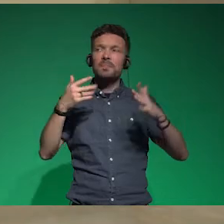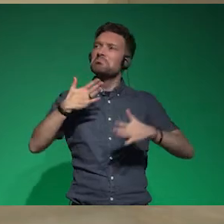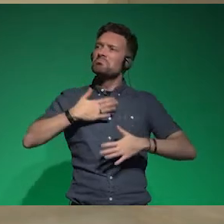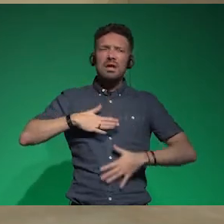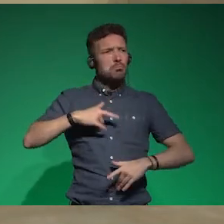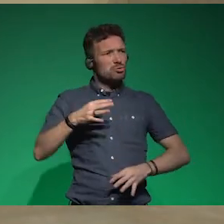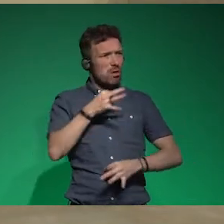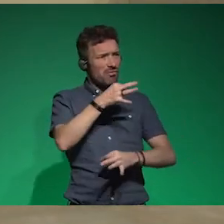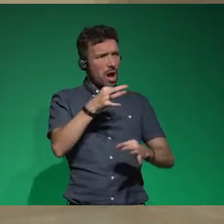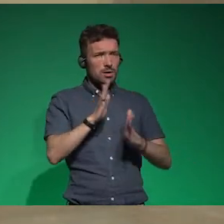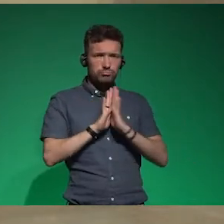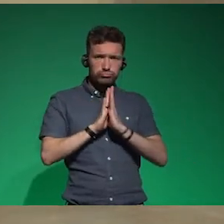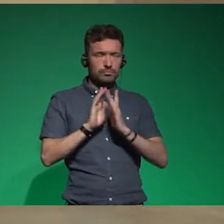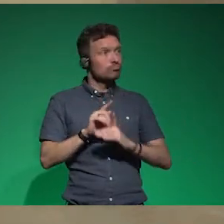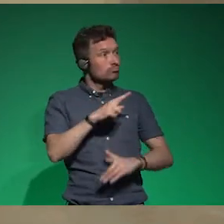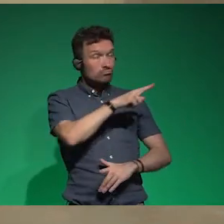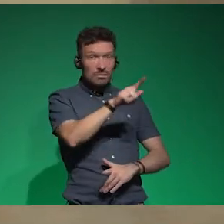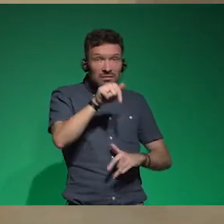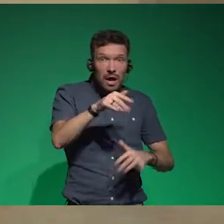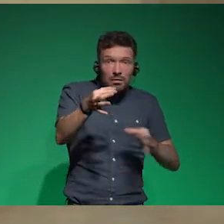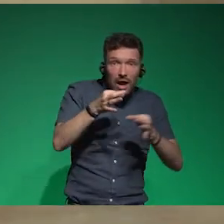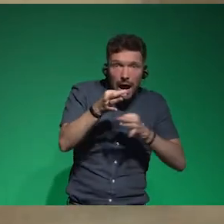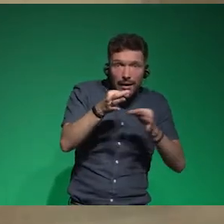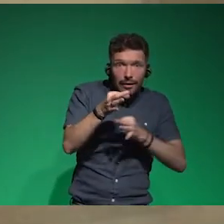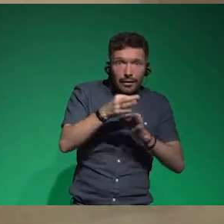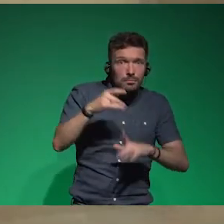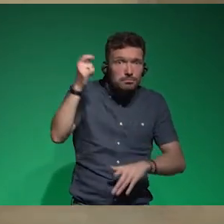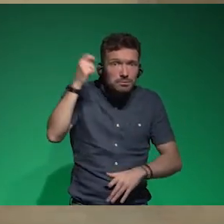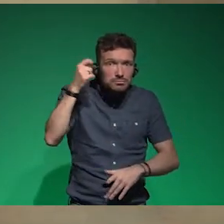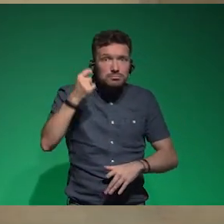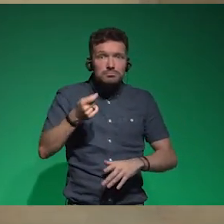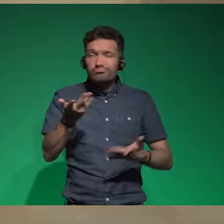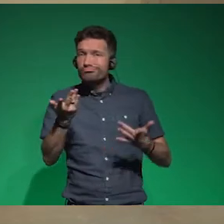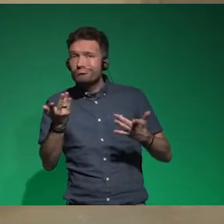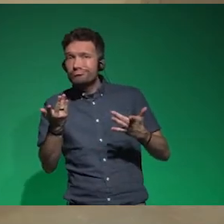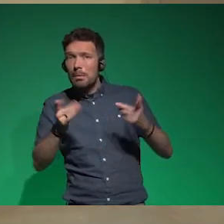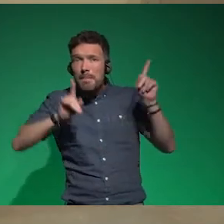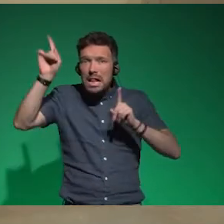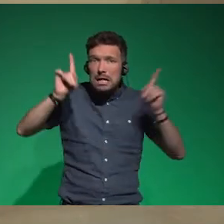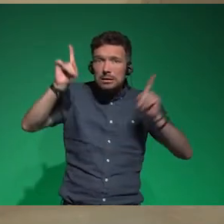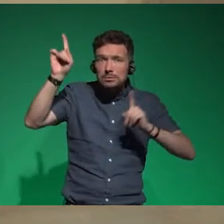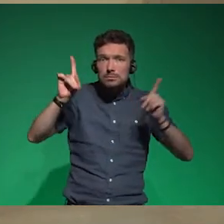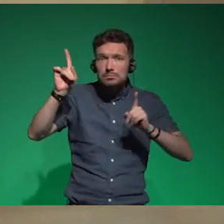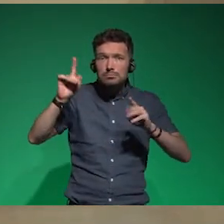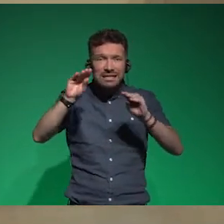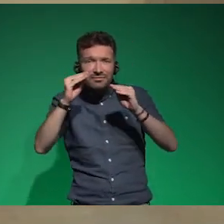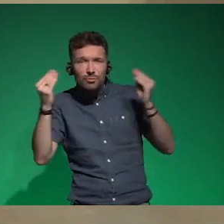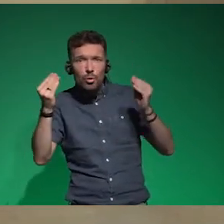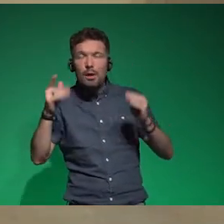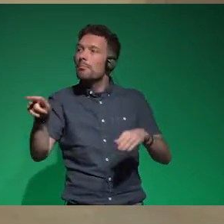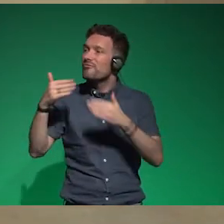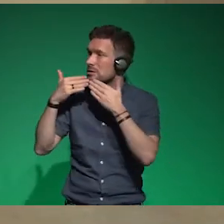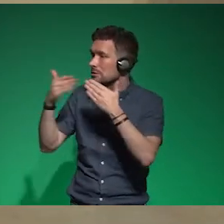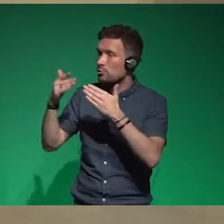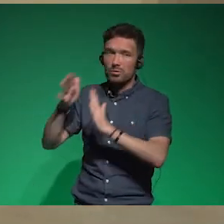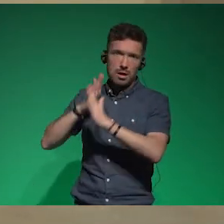presentation. And again, a big thank you for being here and giving us some insight in your work. And